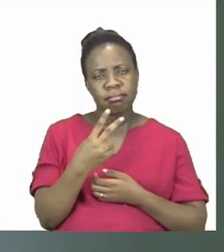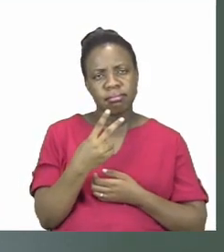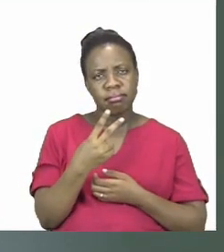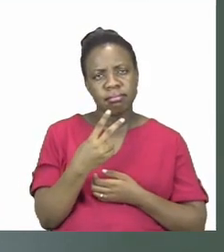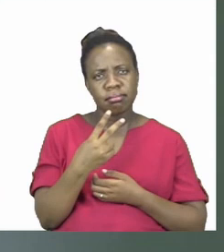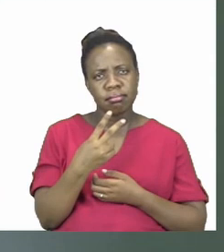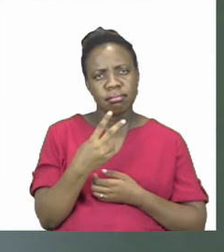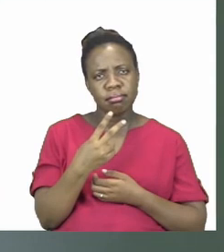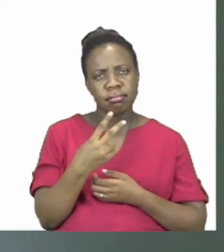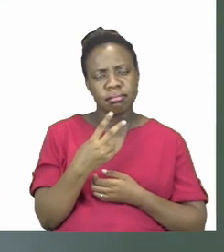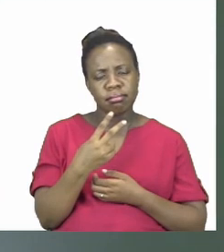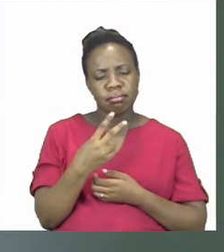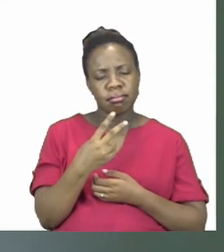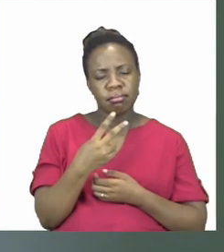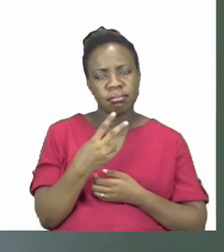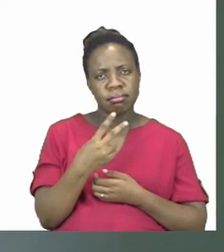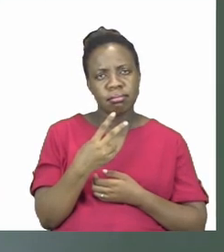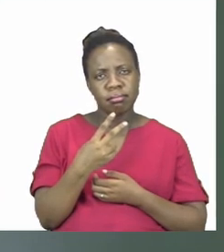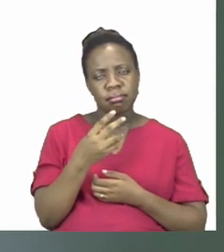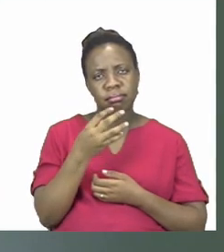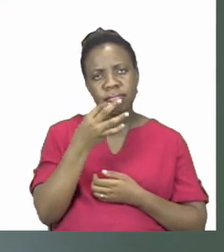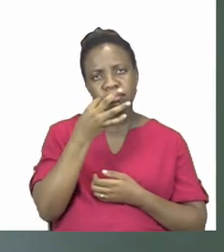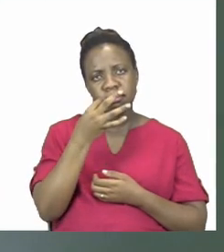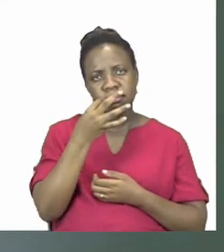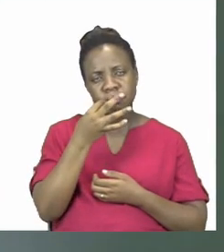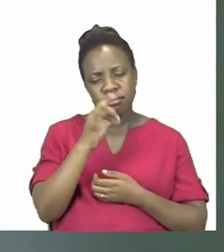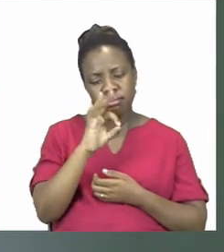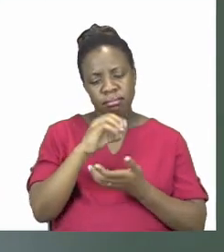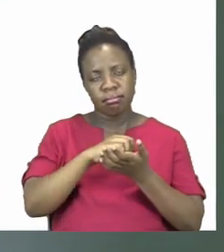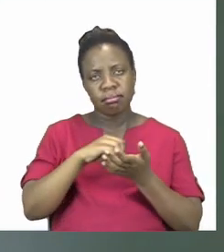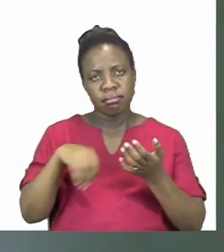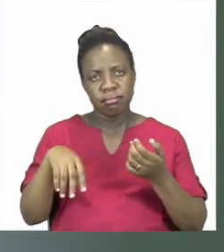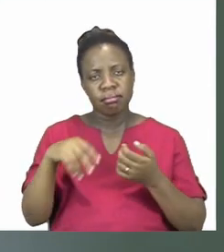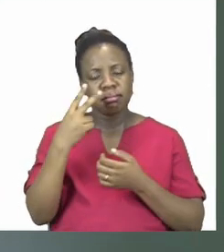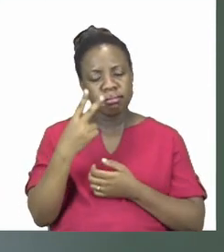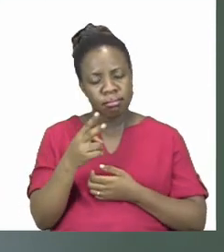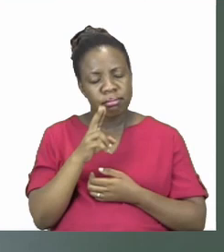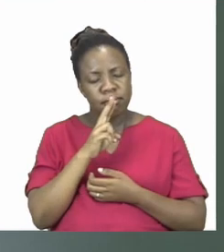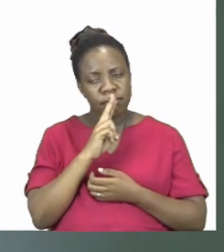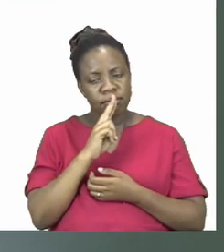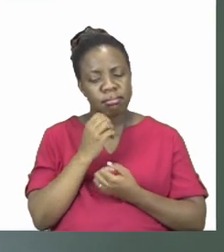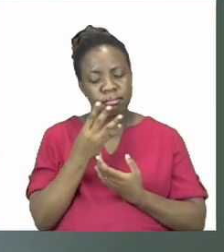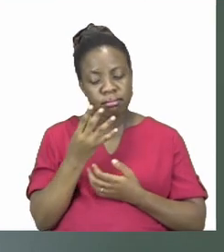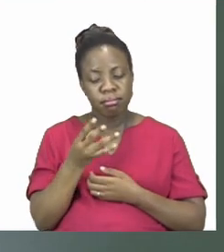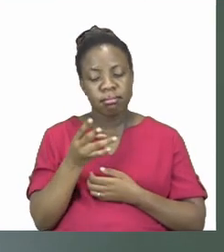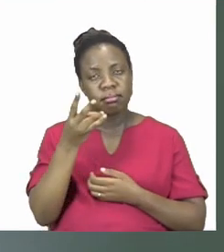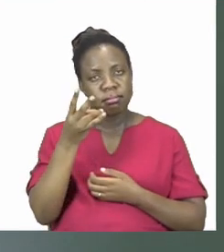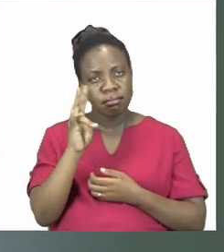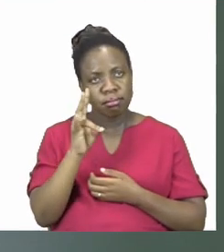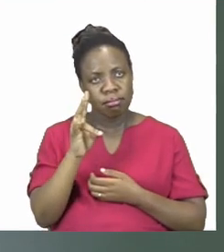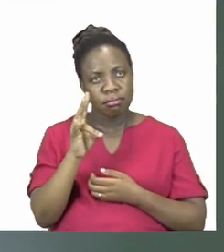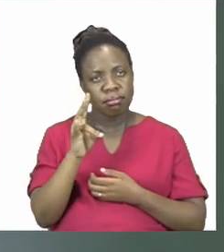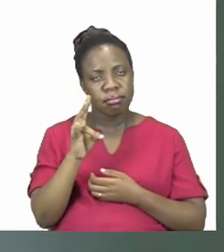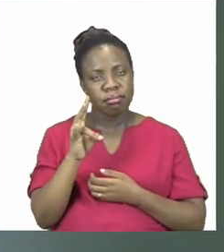one. Now, if I have 9 and I take away 2, we know that our answer is 7. So we hold